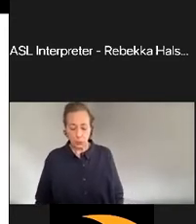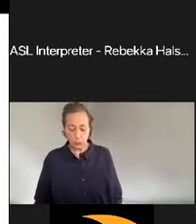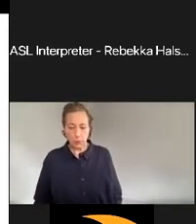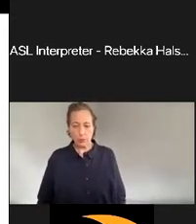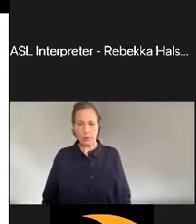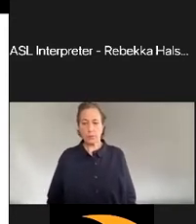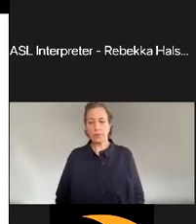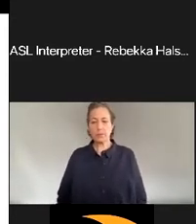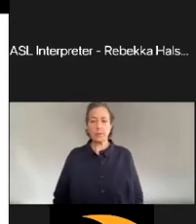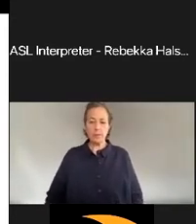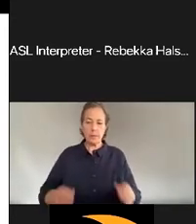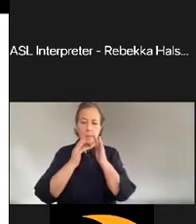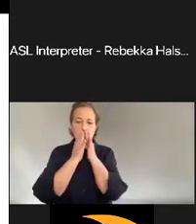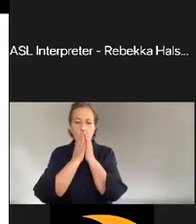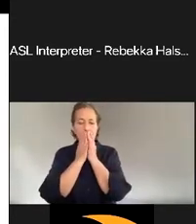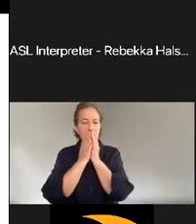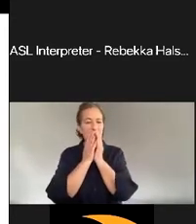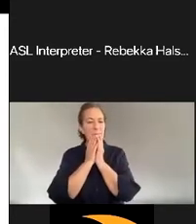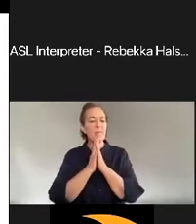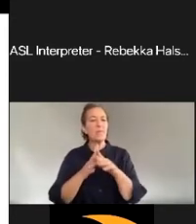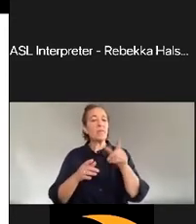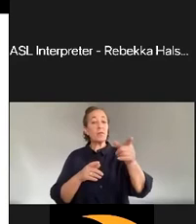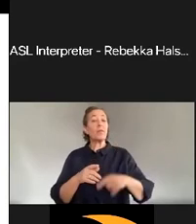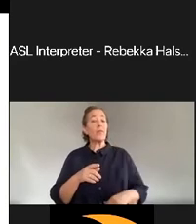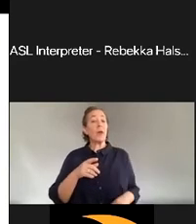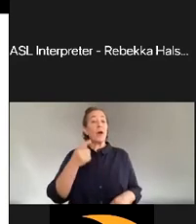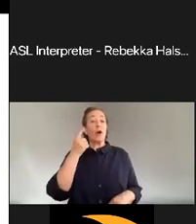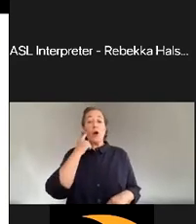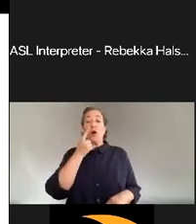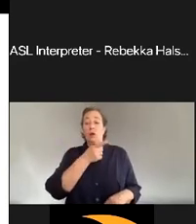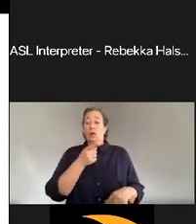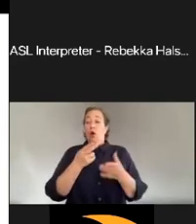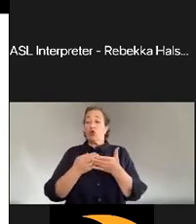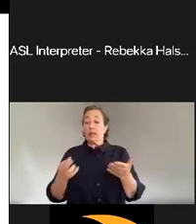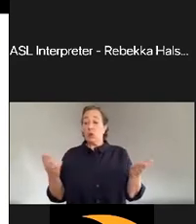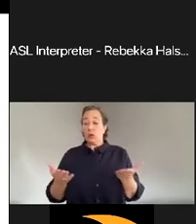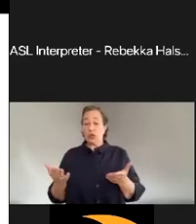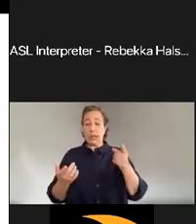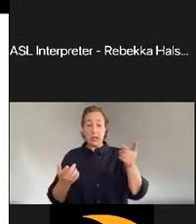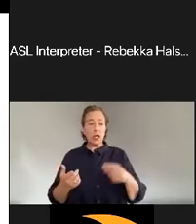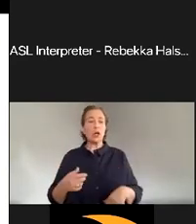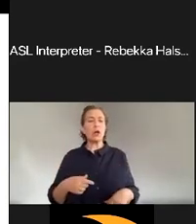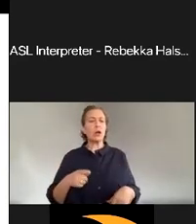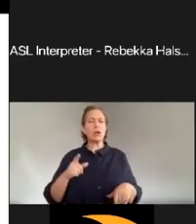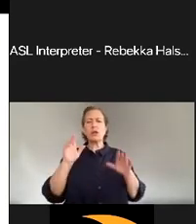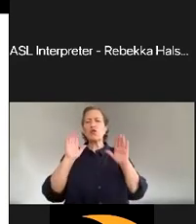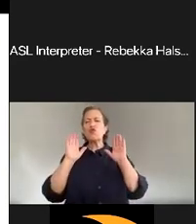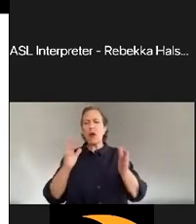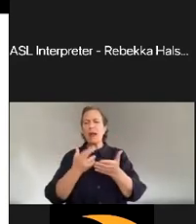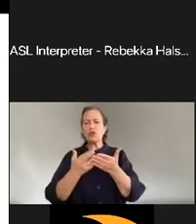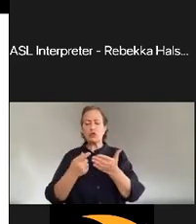And then resources for community health centers. The list of resources here, great resources from the American